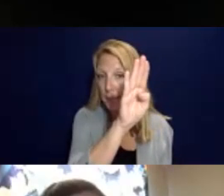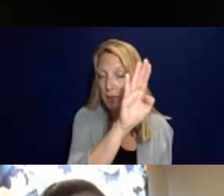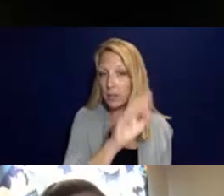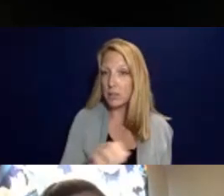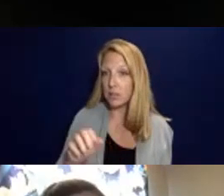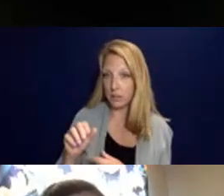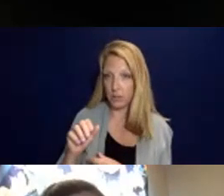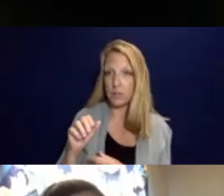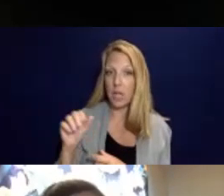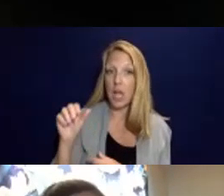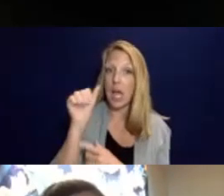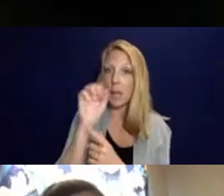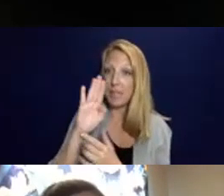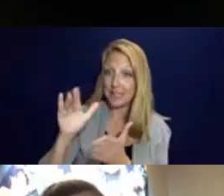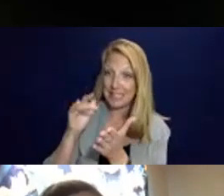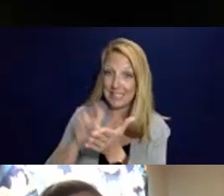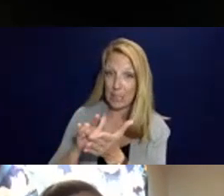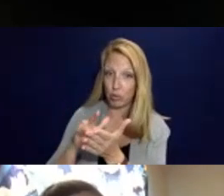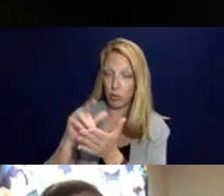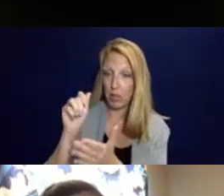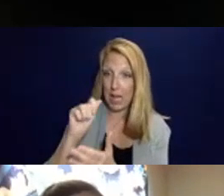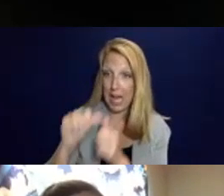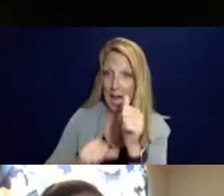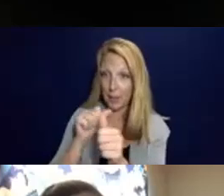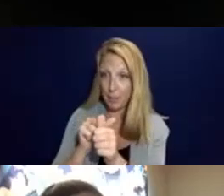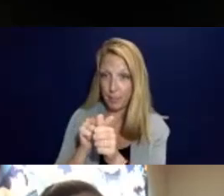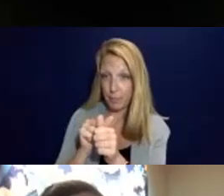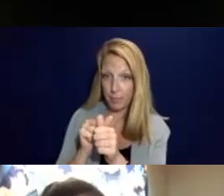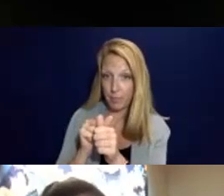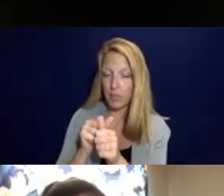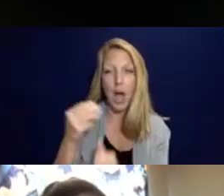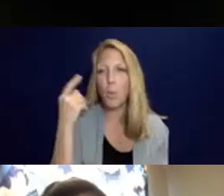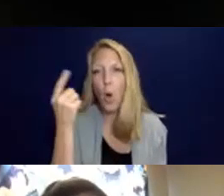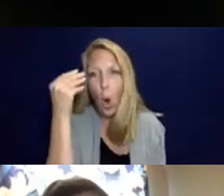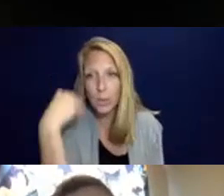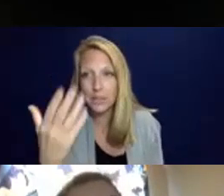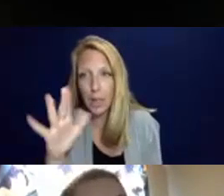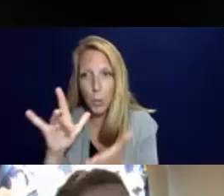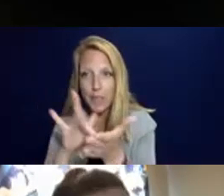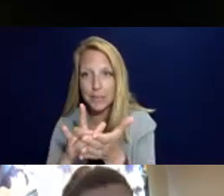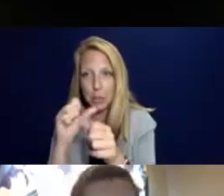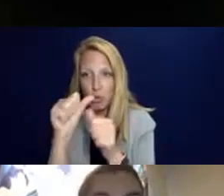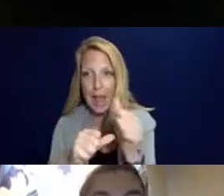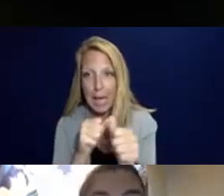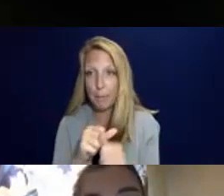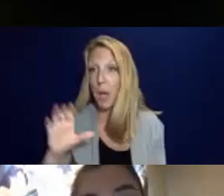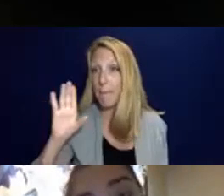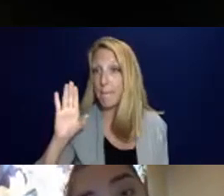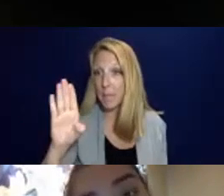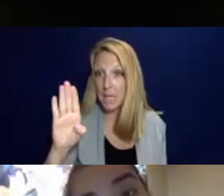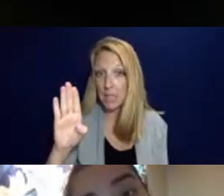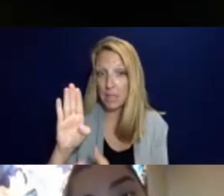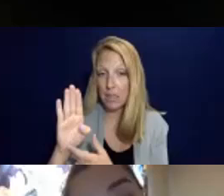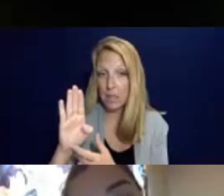central atom, okay, which you'll always be told what the central atom is, and B represents whatever